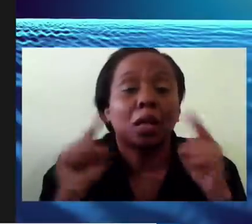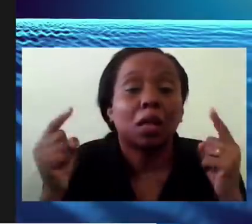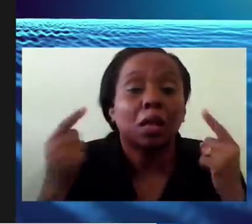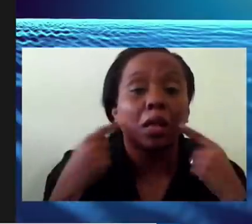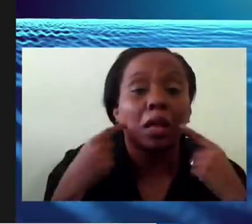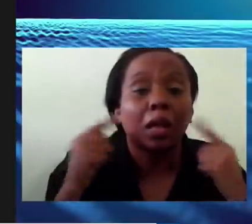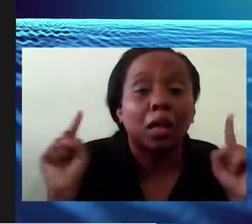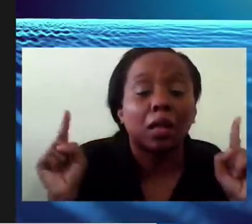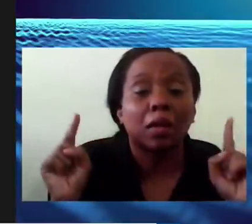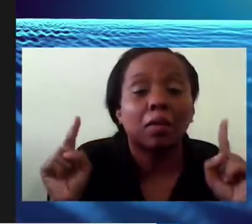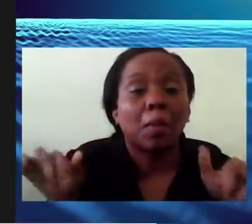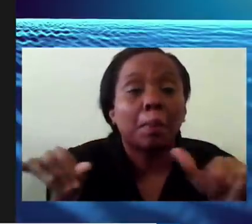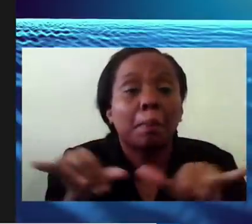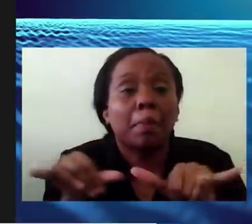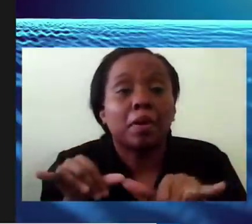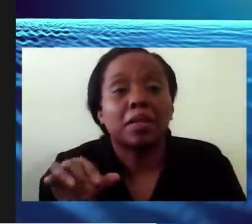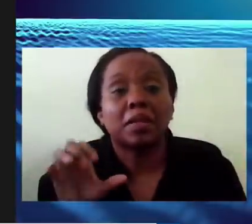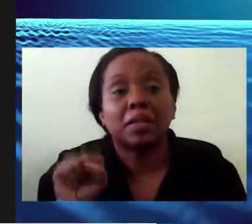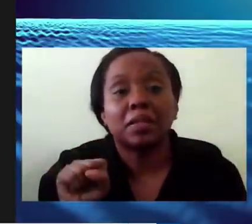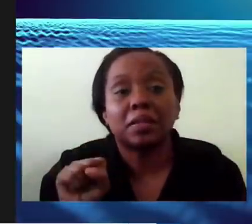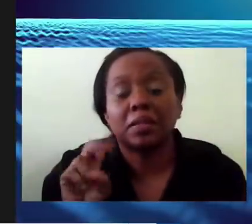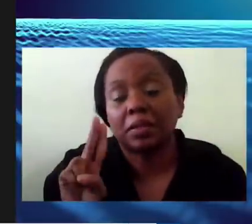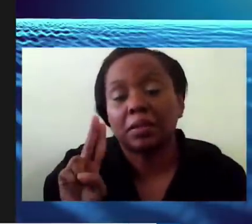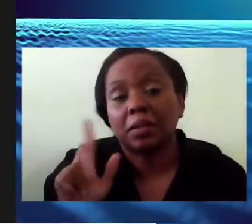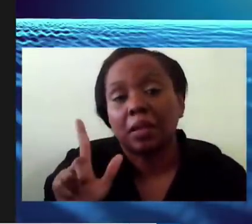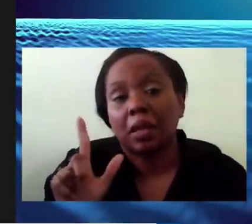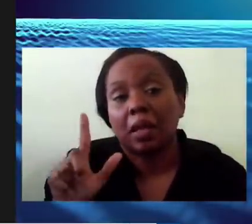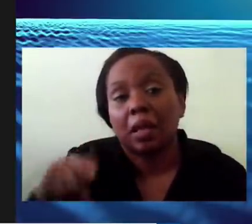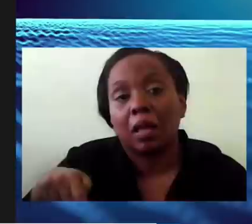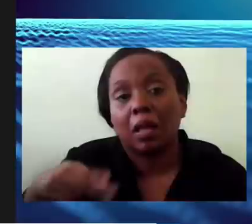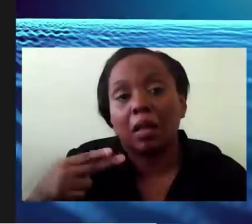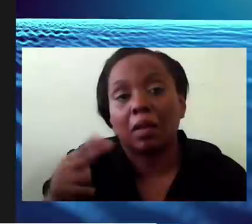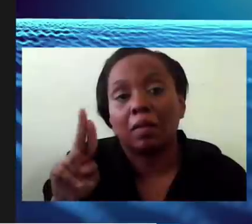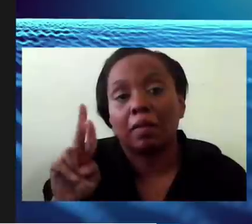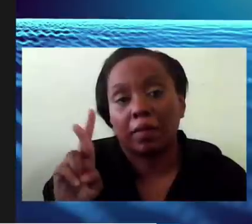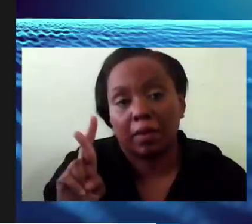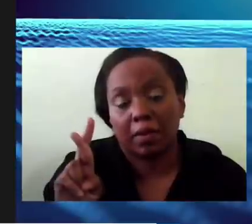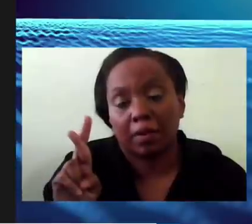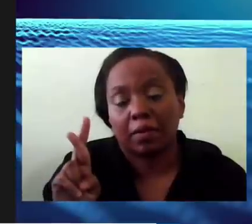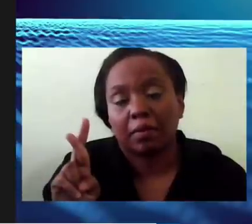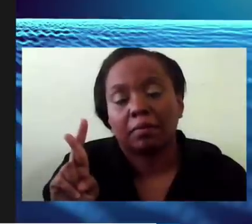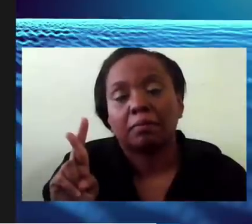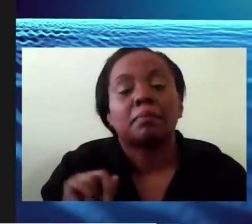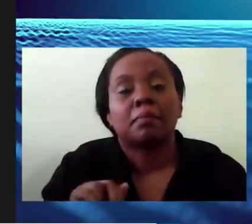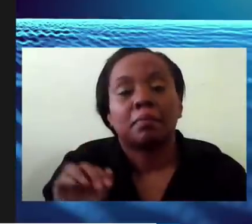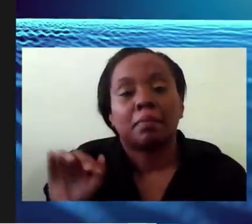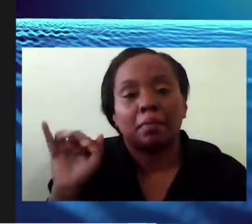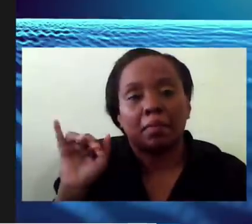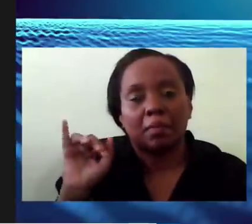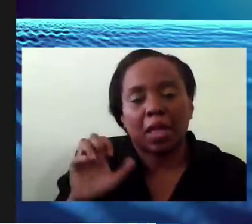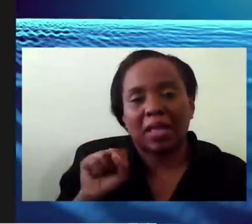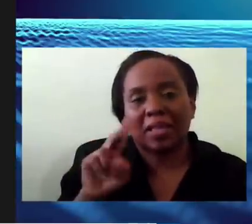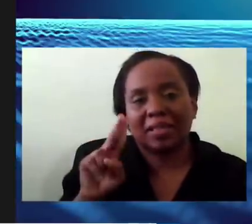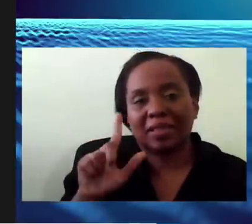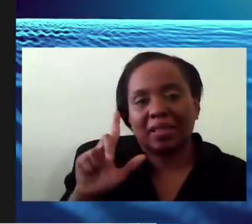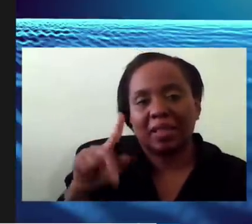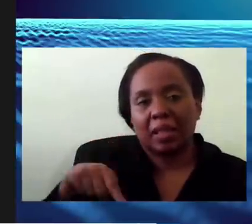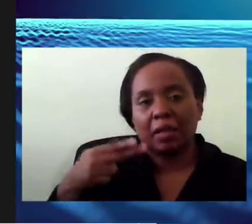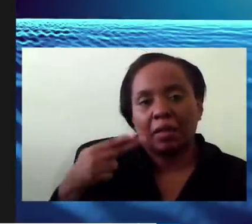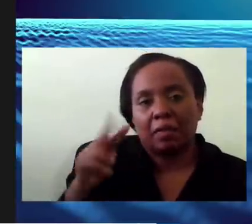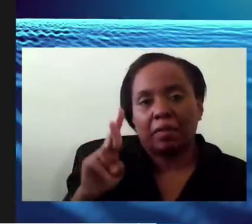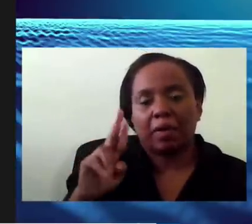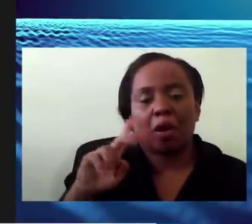dioxide flux. Now, flux is a mass concentration of sulfur dioxide in the plume that's